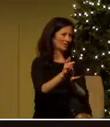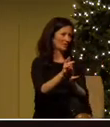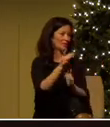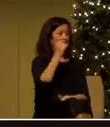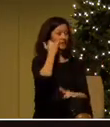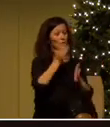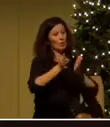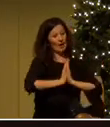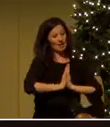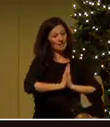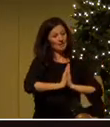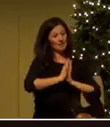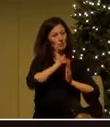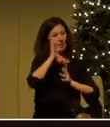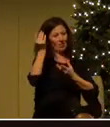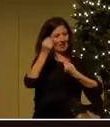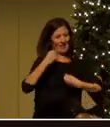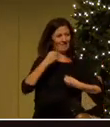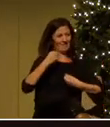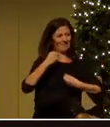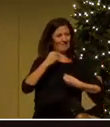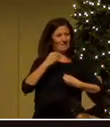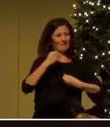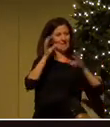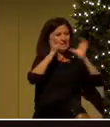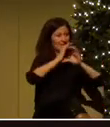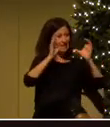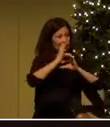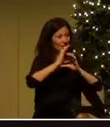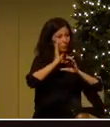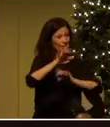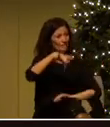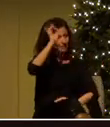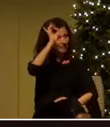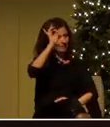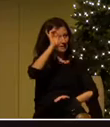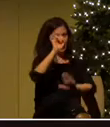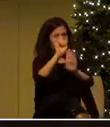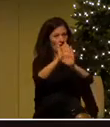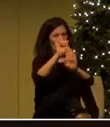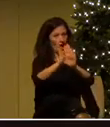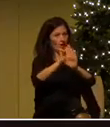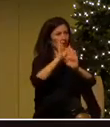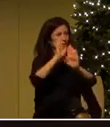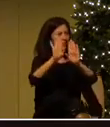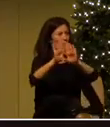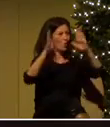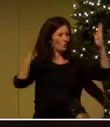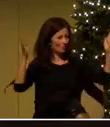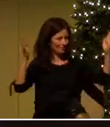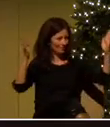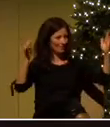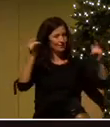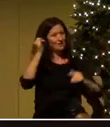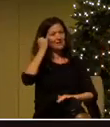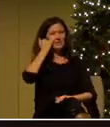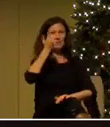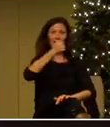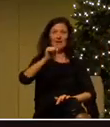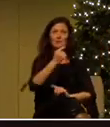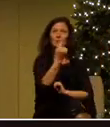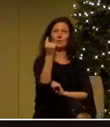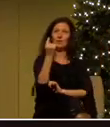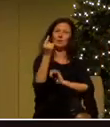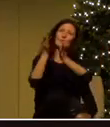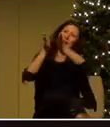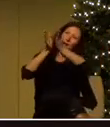given to you. Seek and you will find. Knock and the door will be opened to you. For everyone who asks receives. He who seeks finds. And to him who